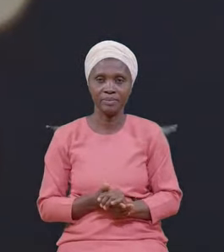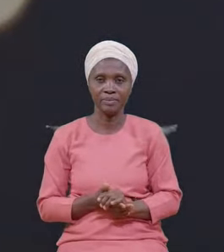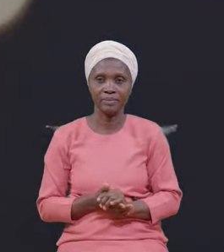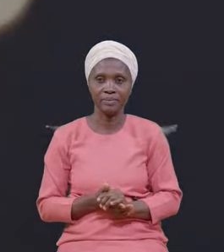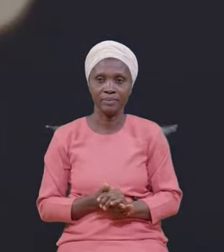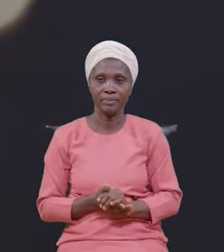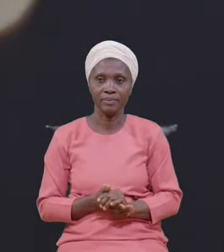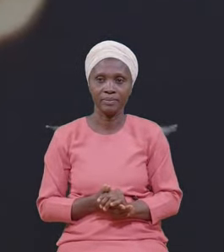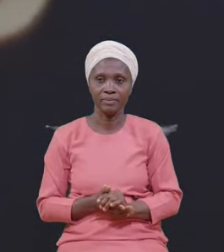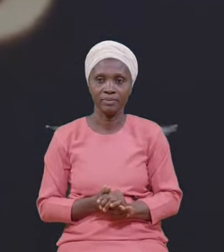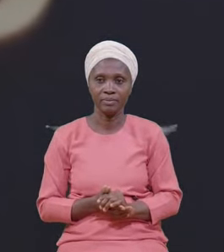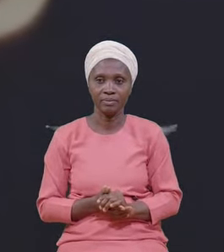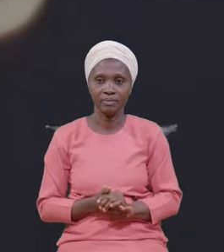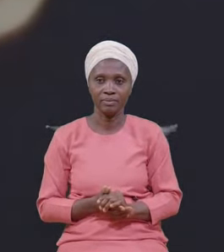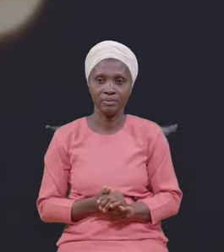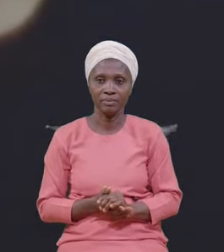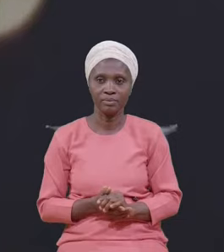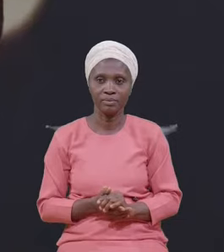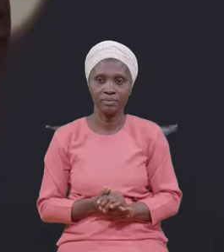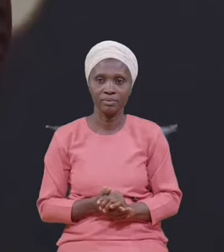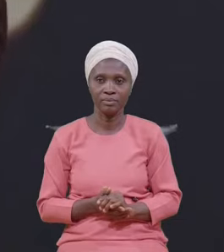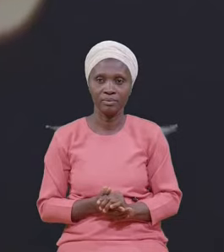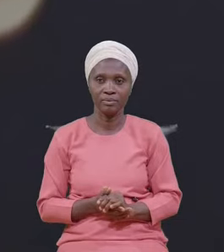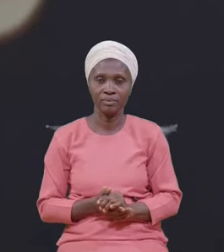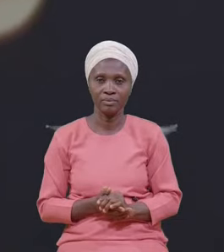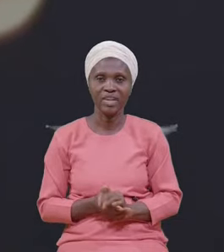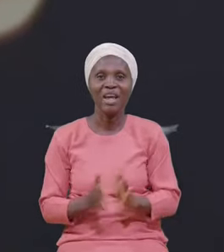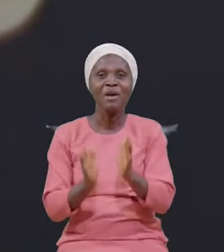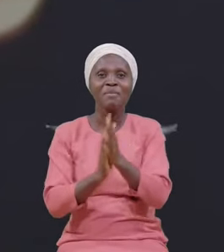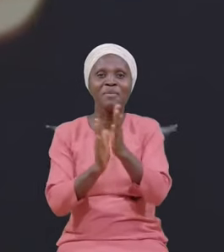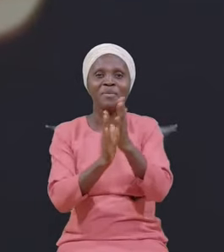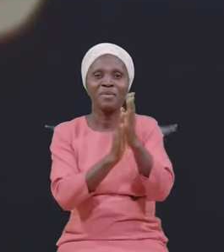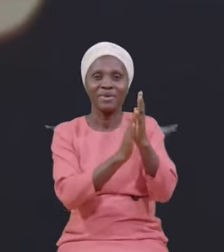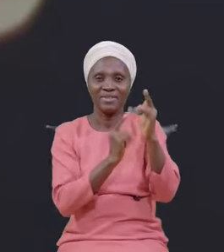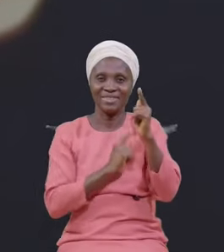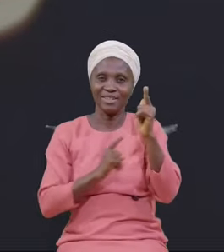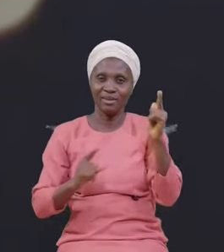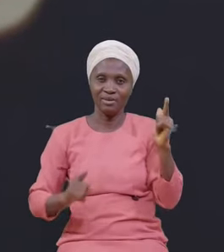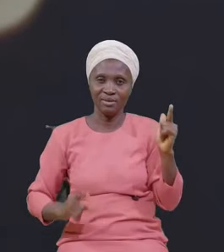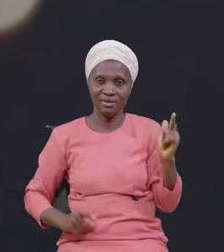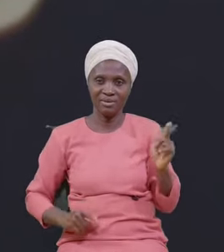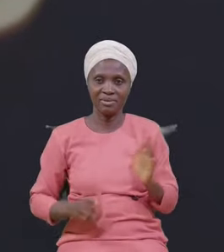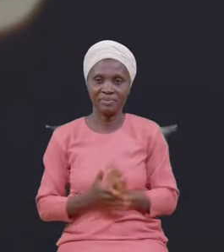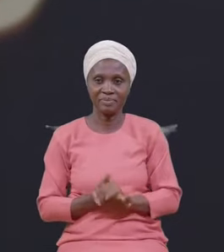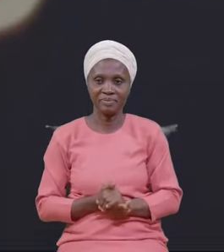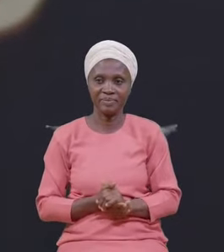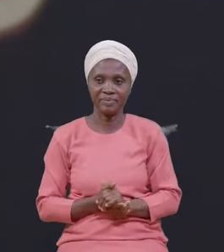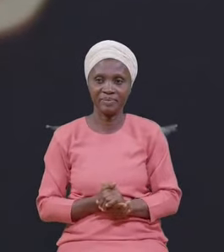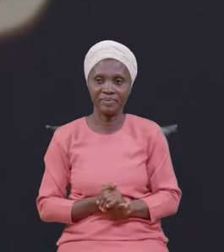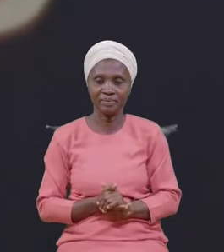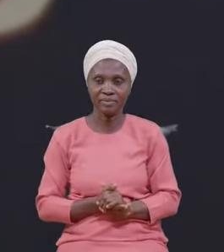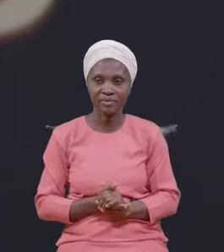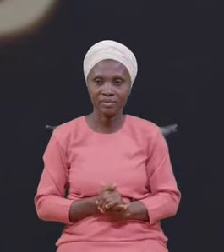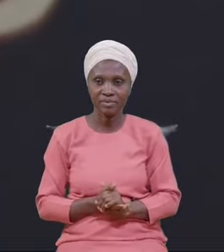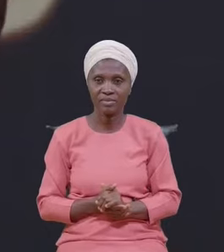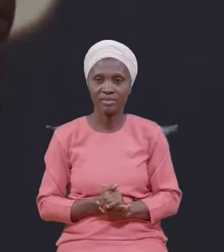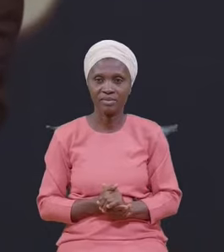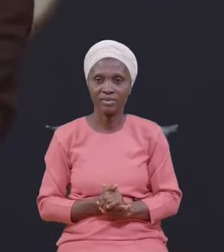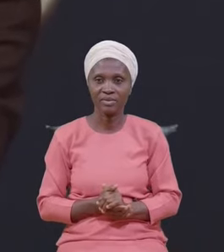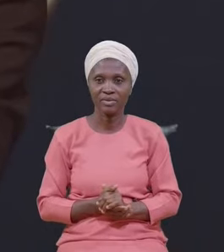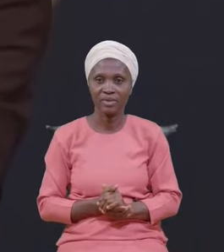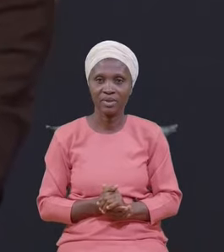Lord is everybody there say praise the Lord hallelujah we are going to take our Bible